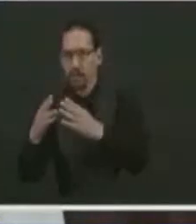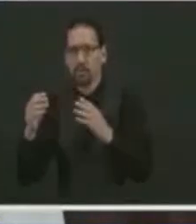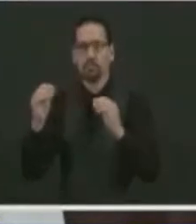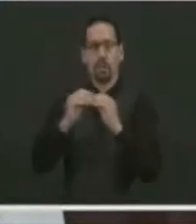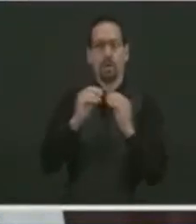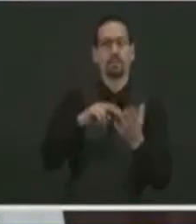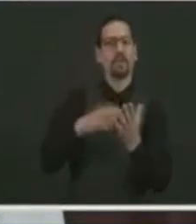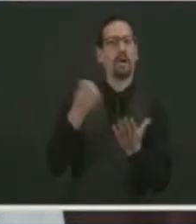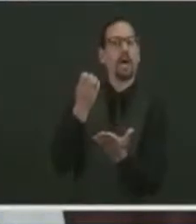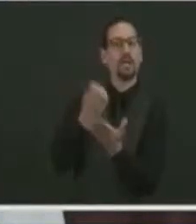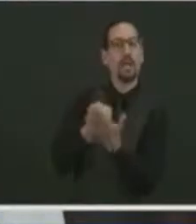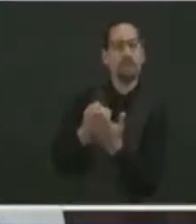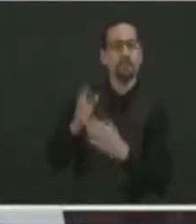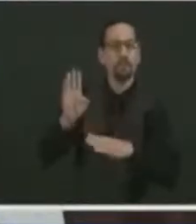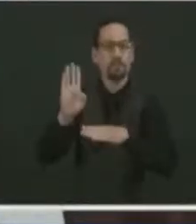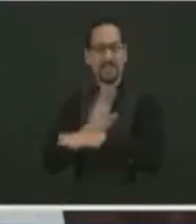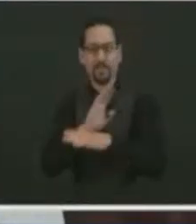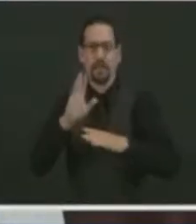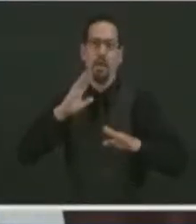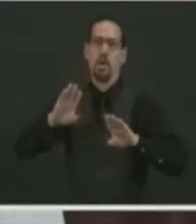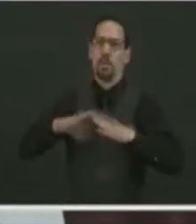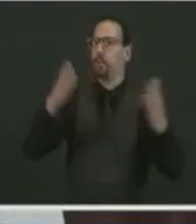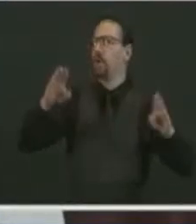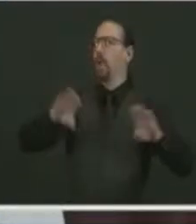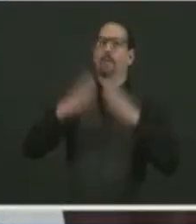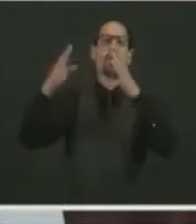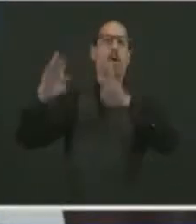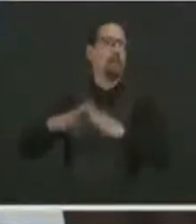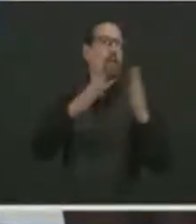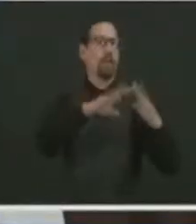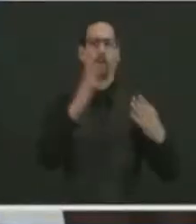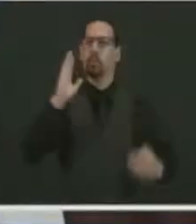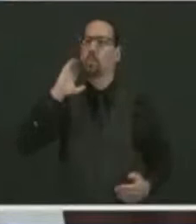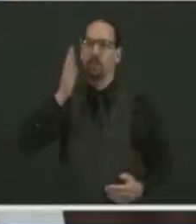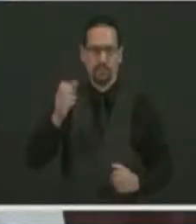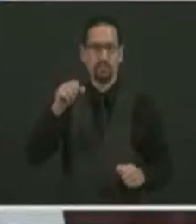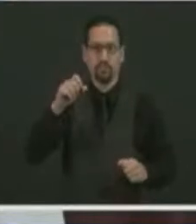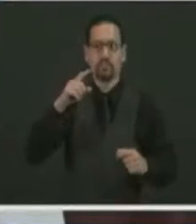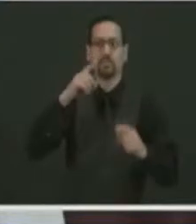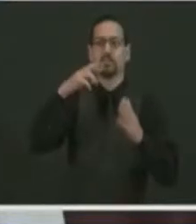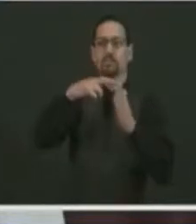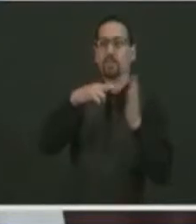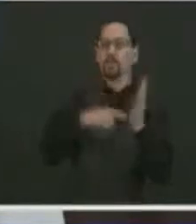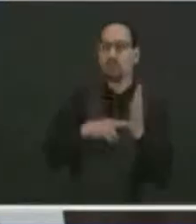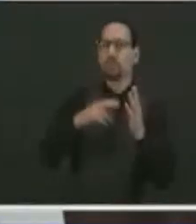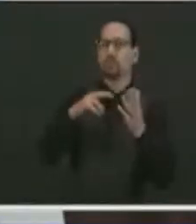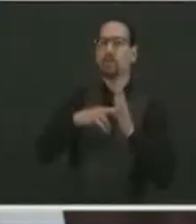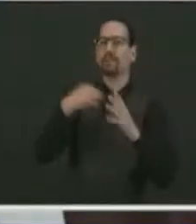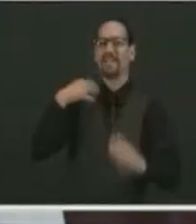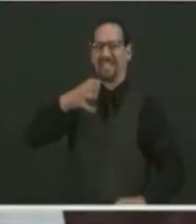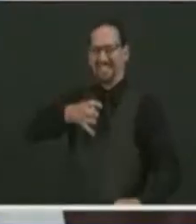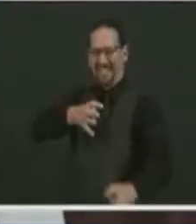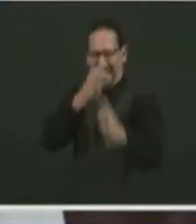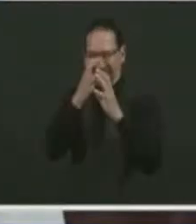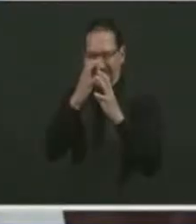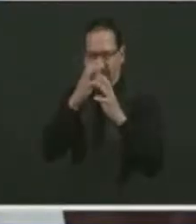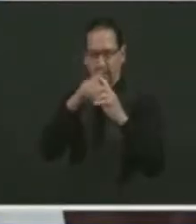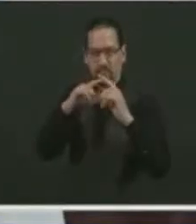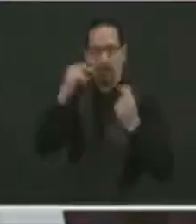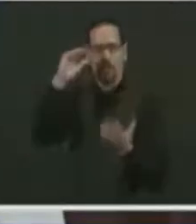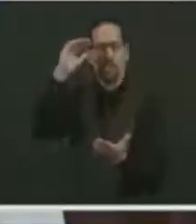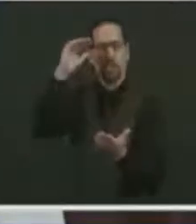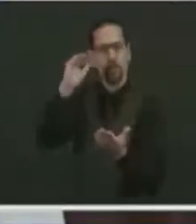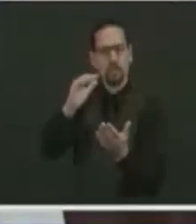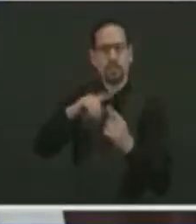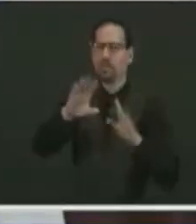economy, which means it's more important that you stay informed about the rules and also that you follow the rules. The way this is going to